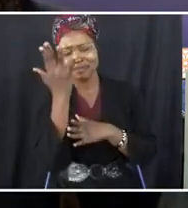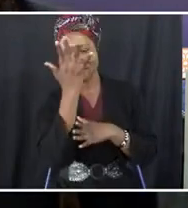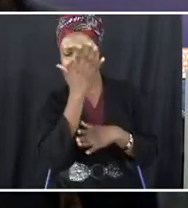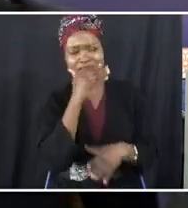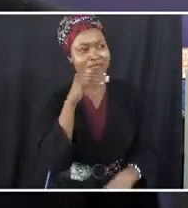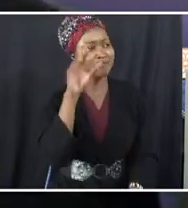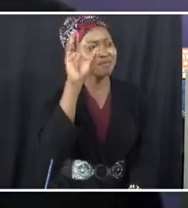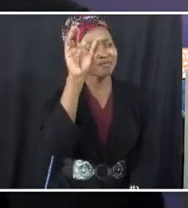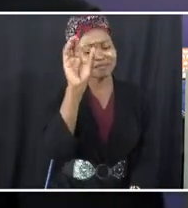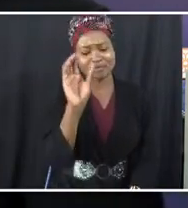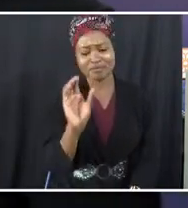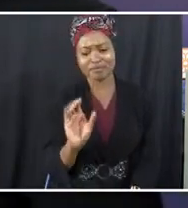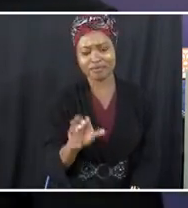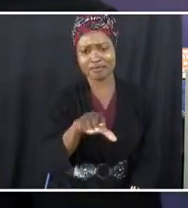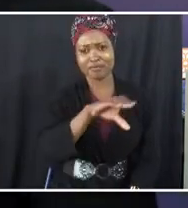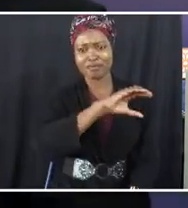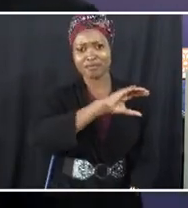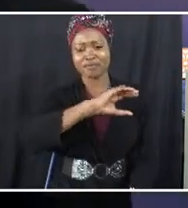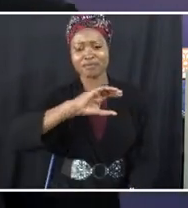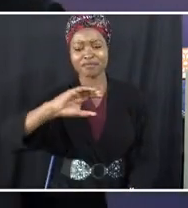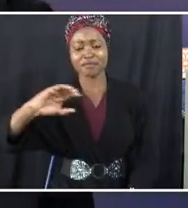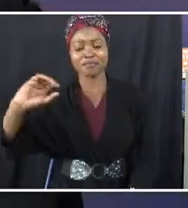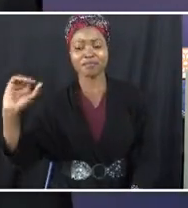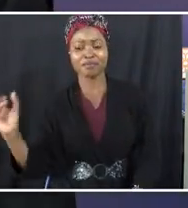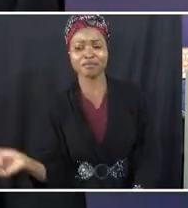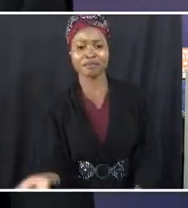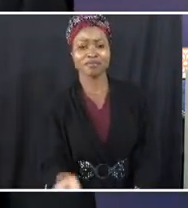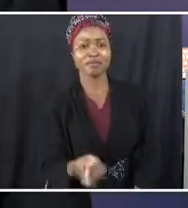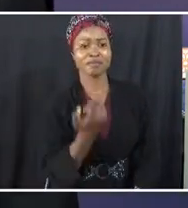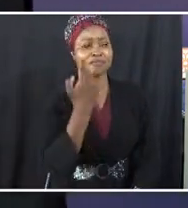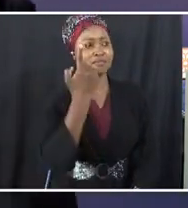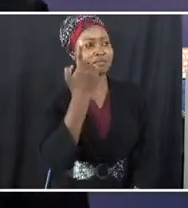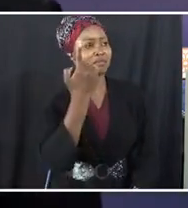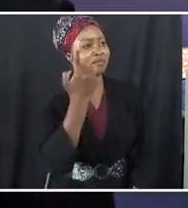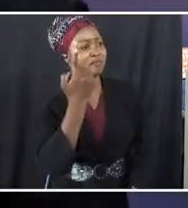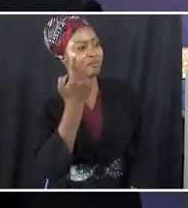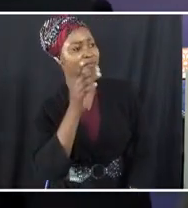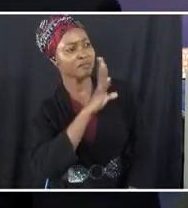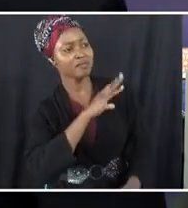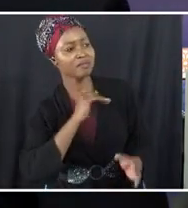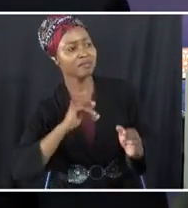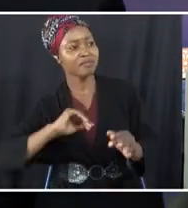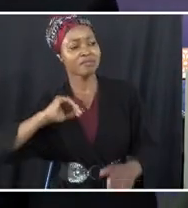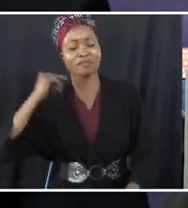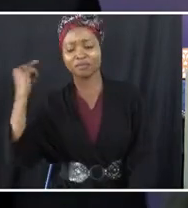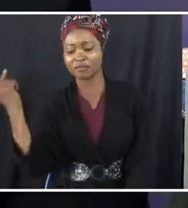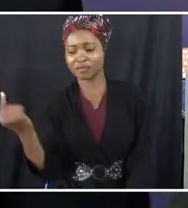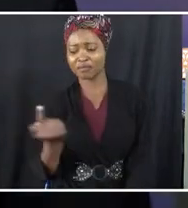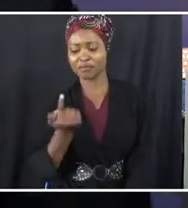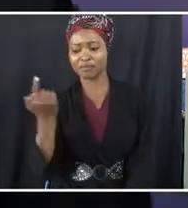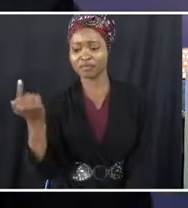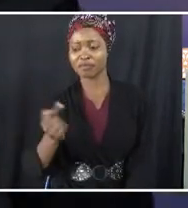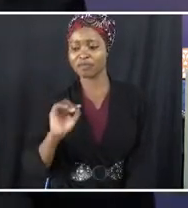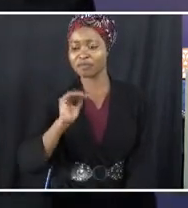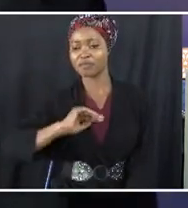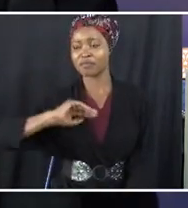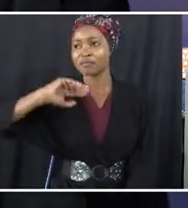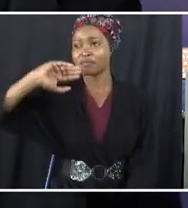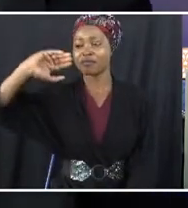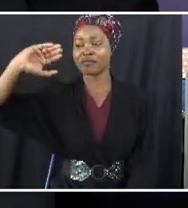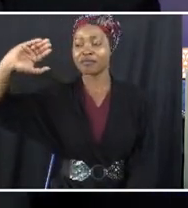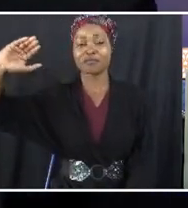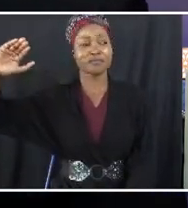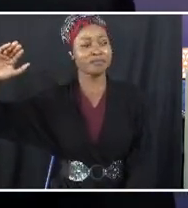the shadow of a cross arose upon a